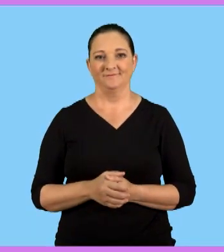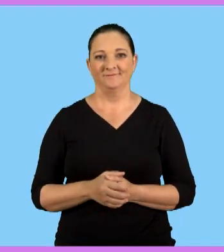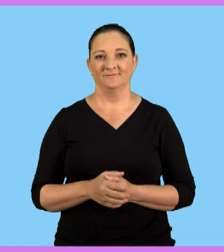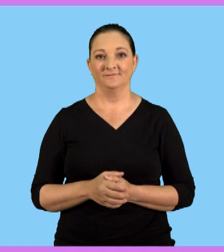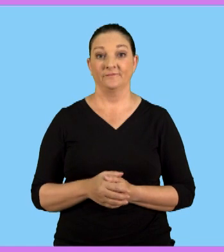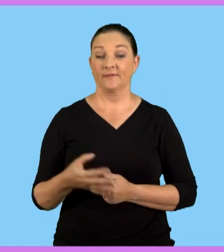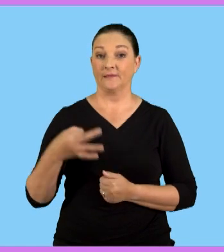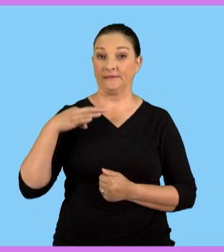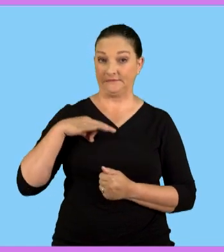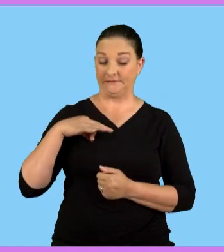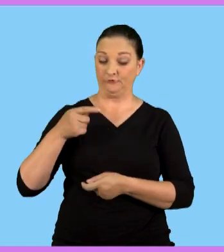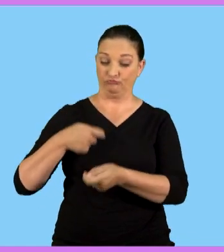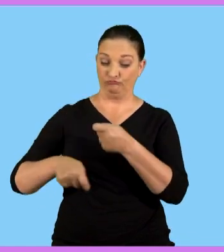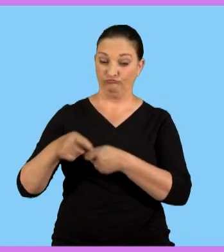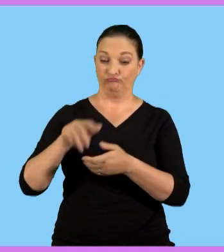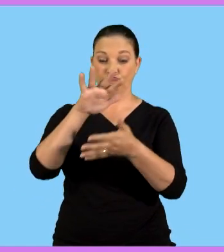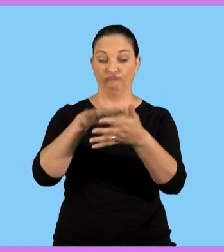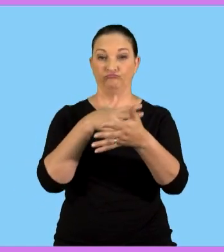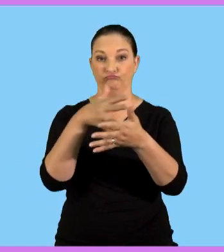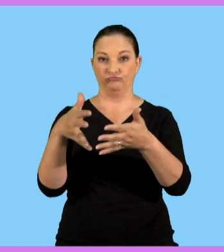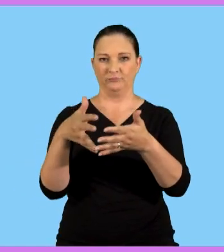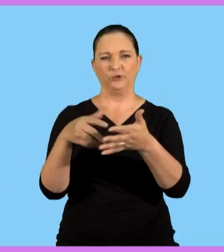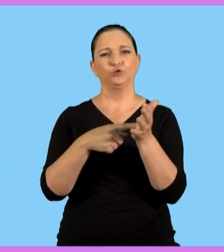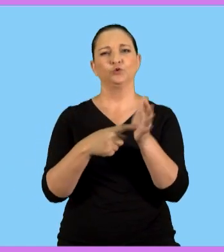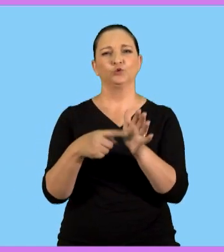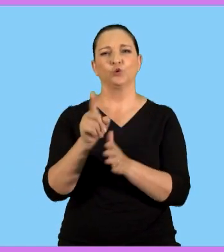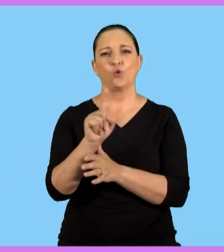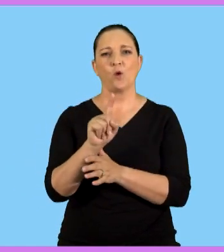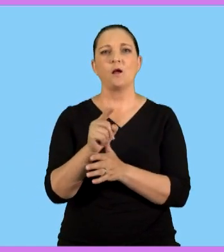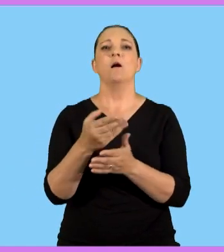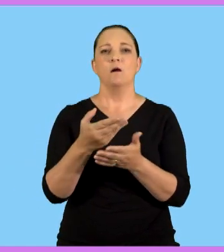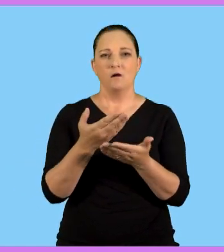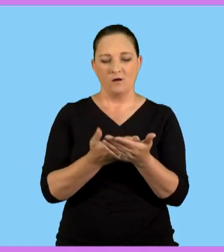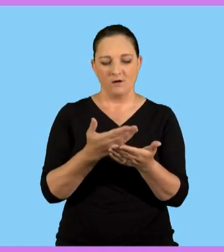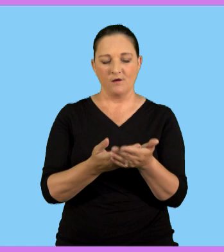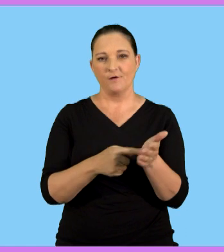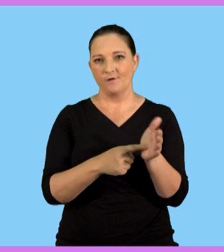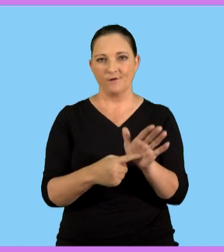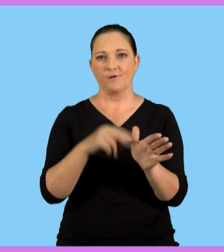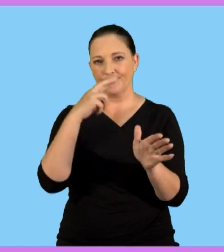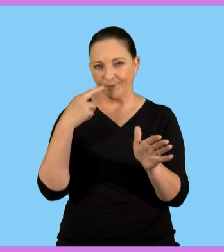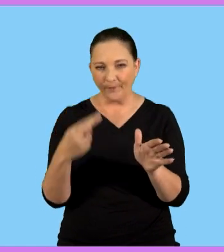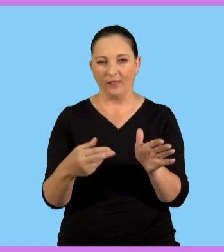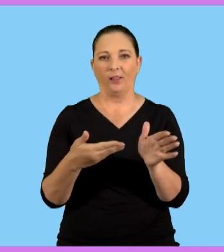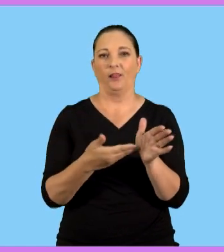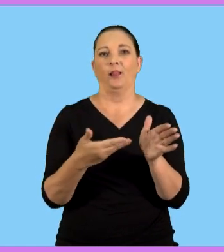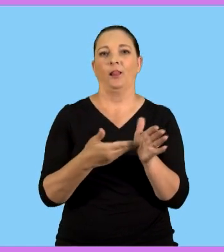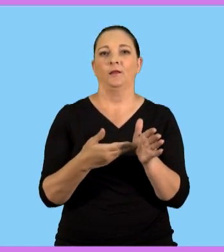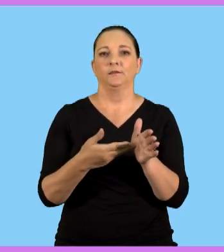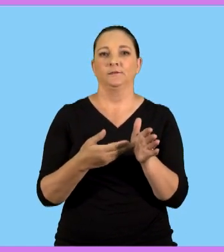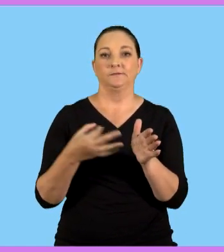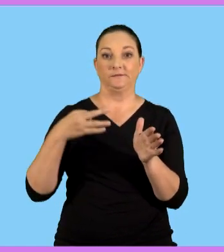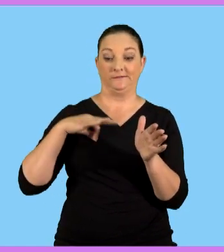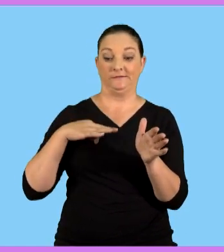An income and expenditure statement shows actual income and expense costs. Unlike a